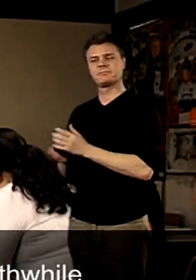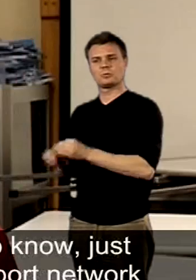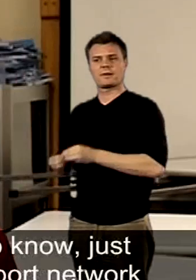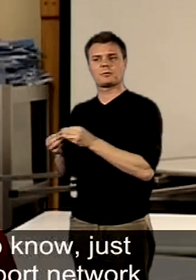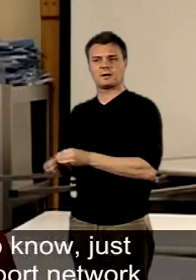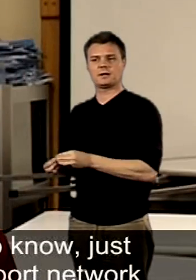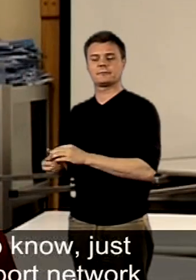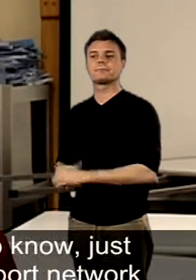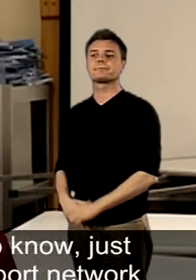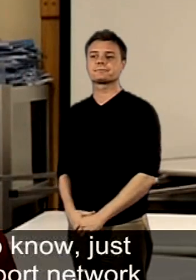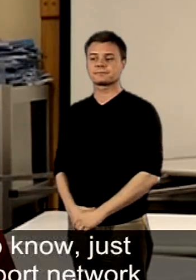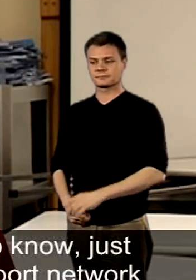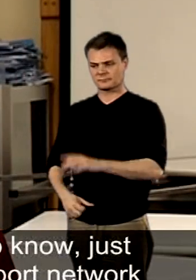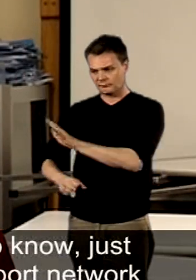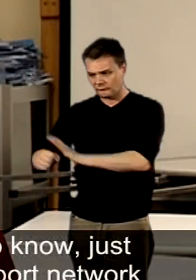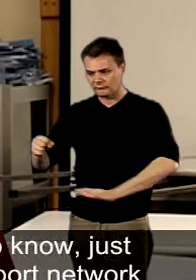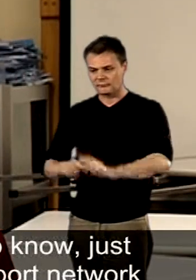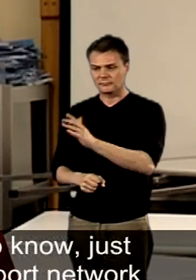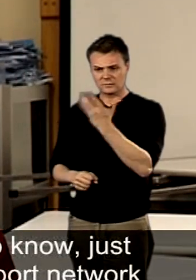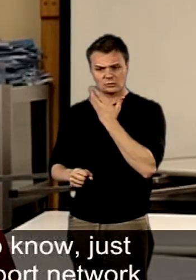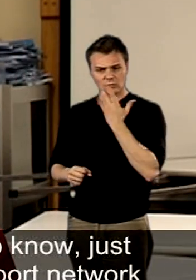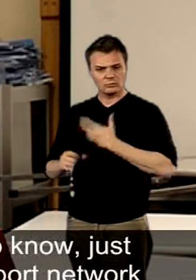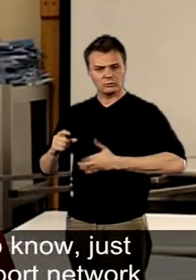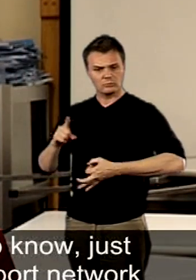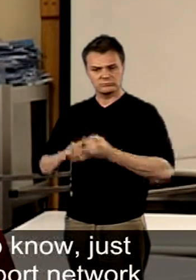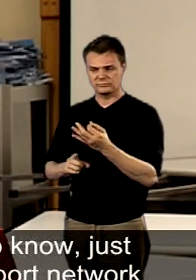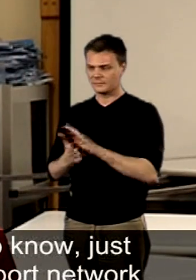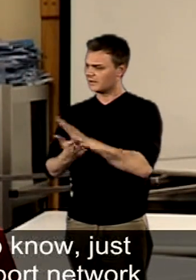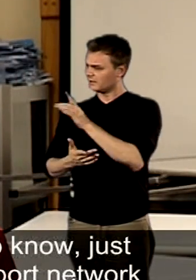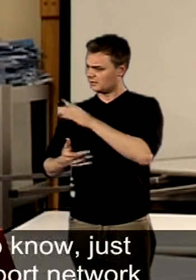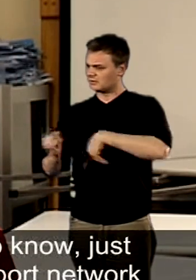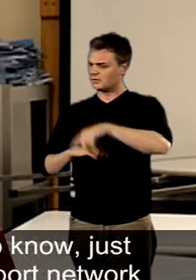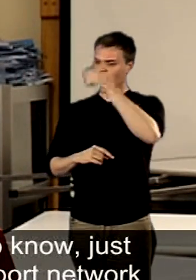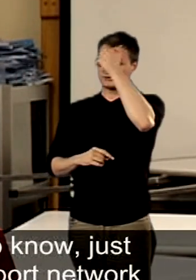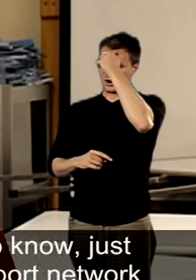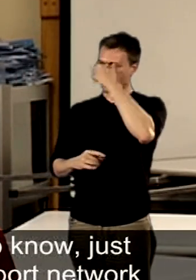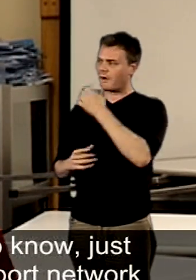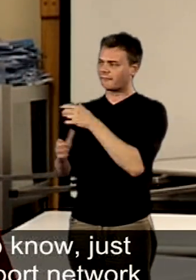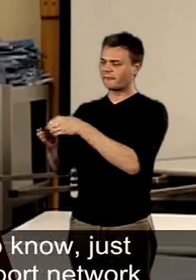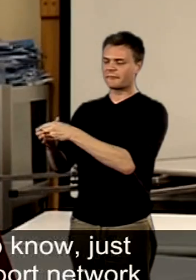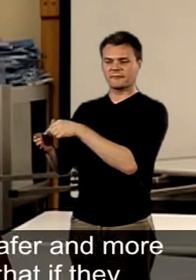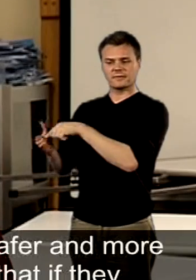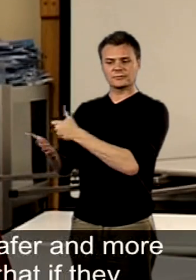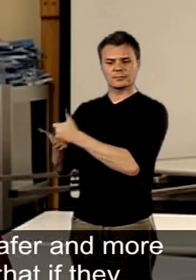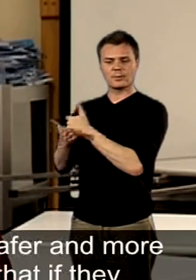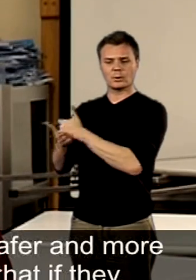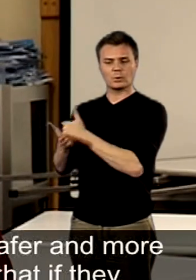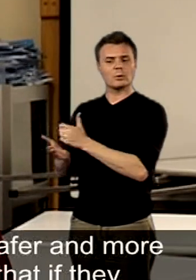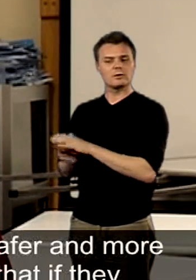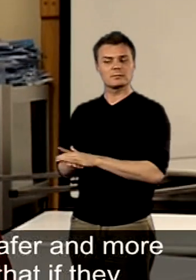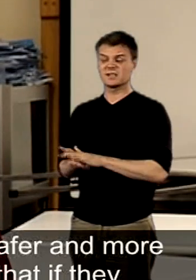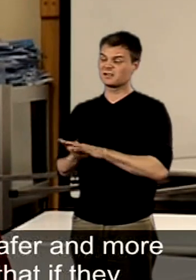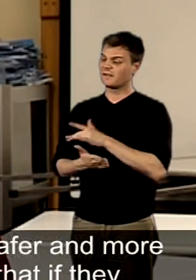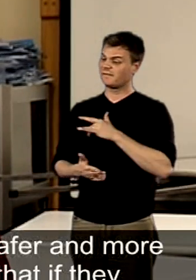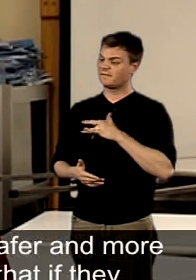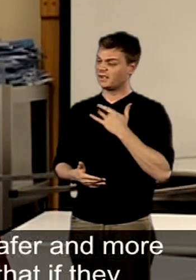worthwhile. It's helped the school as a whole to know just the fact that people know there's a support network out